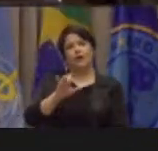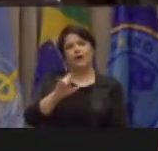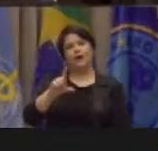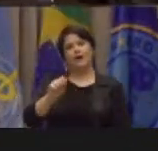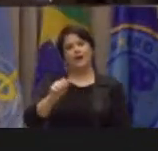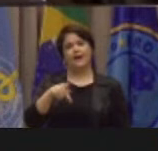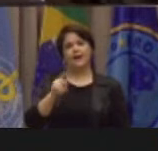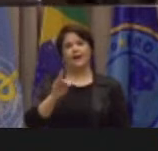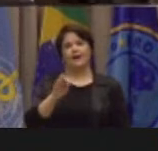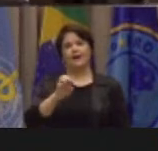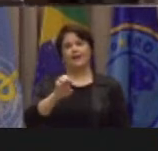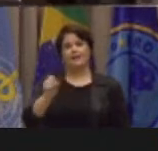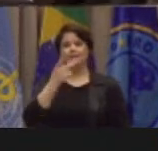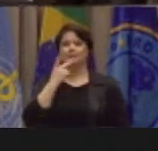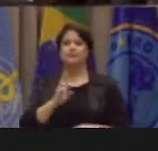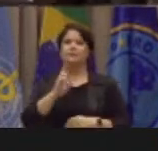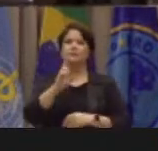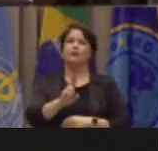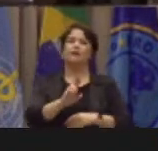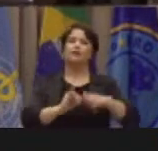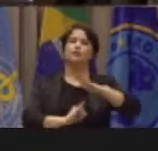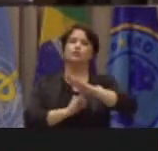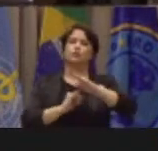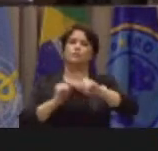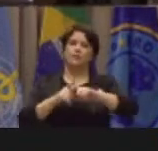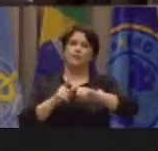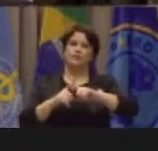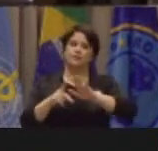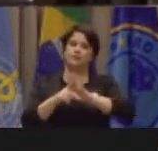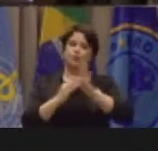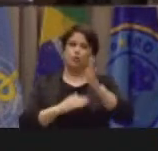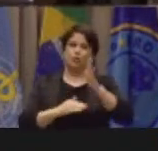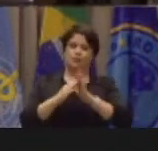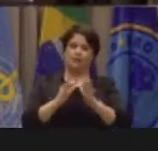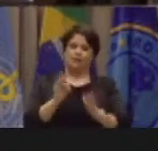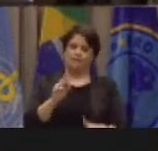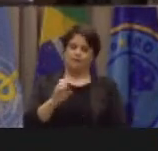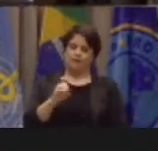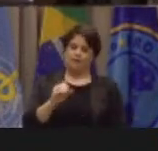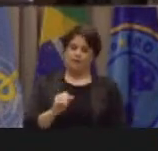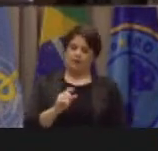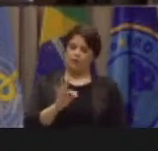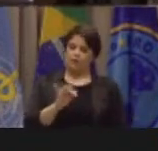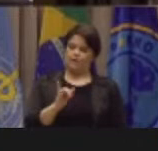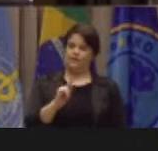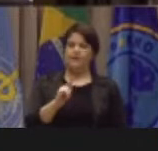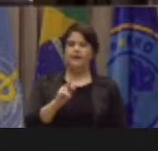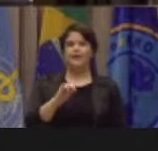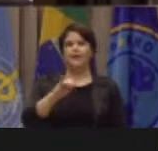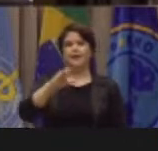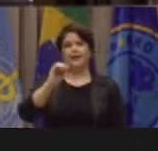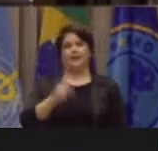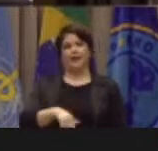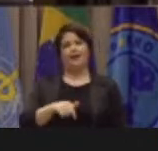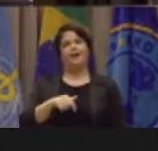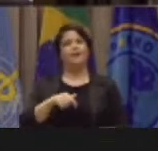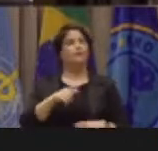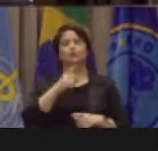Leila Katz. On the name of the Institute of Medicine, Fernando Figueira